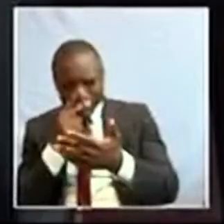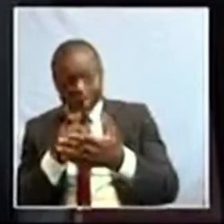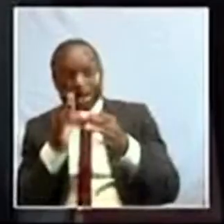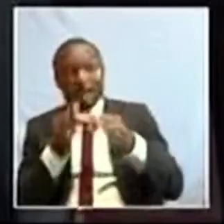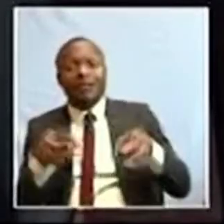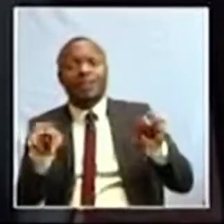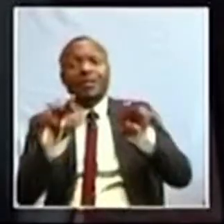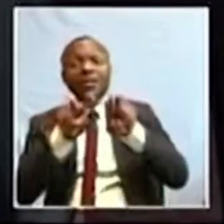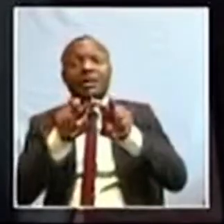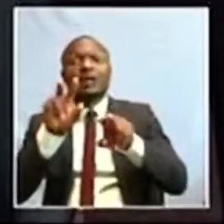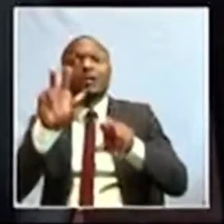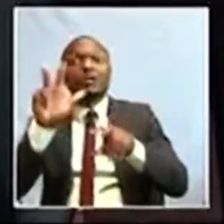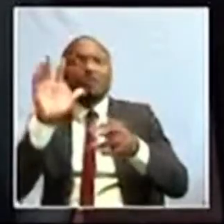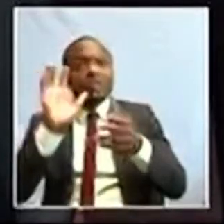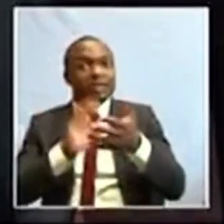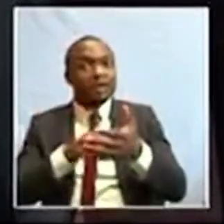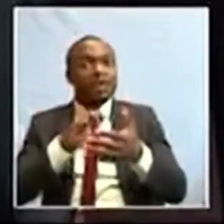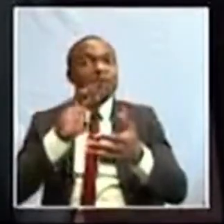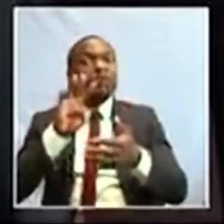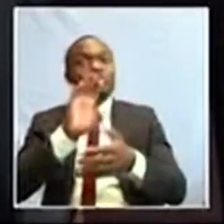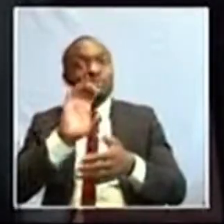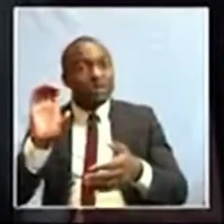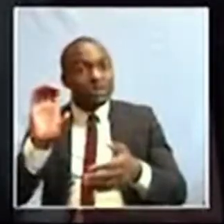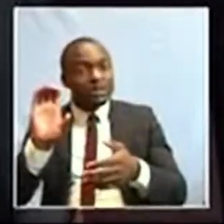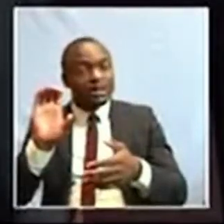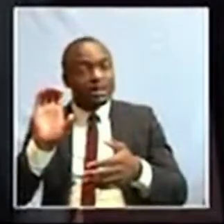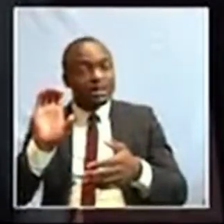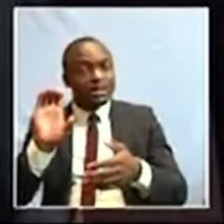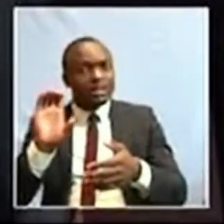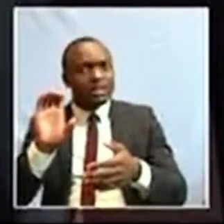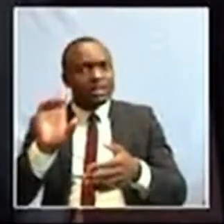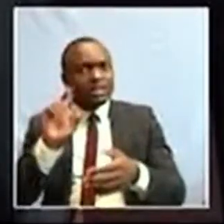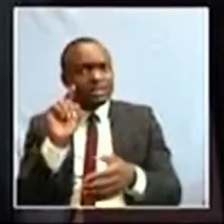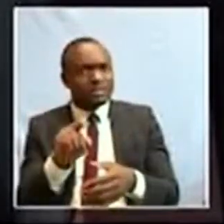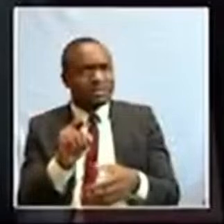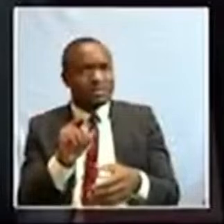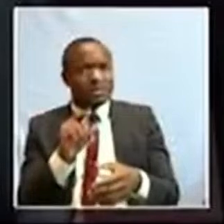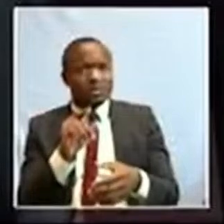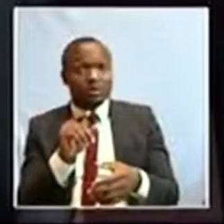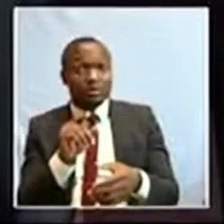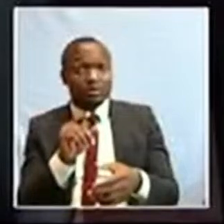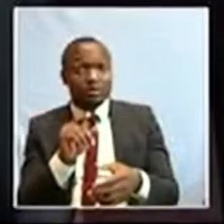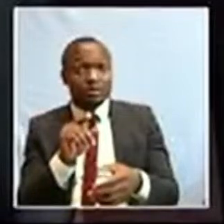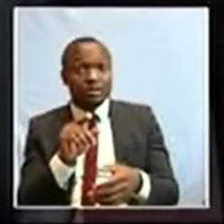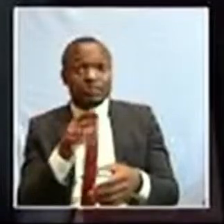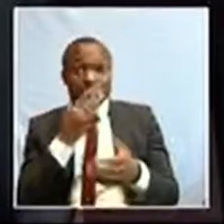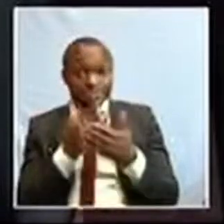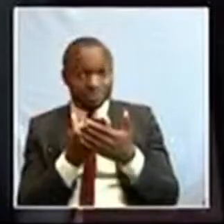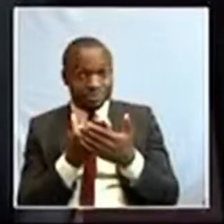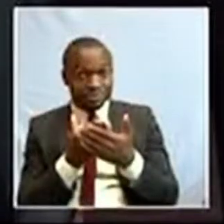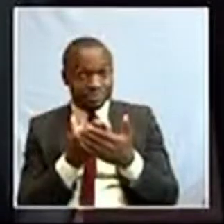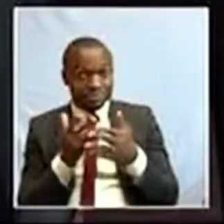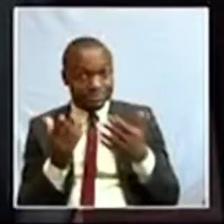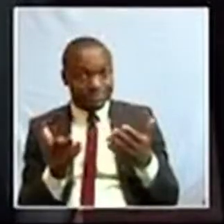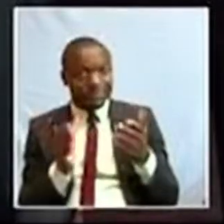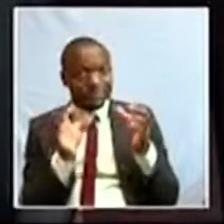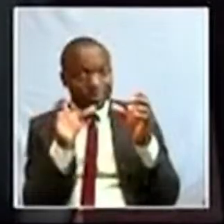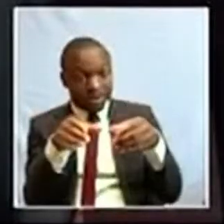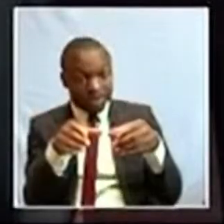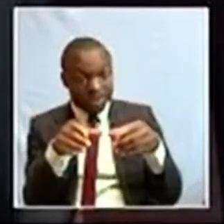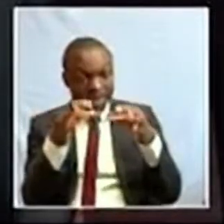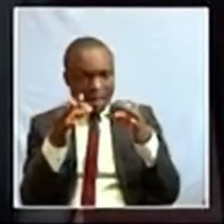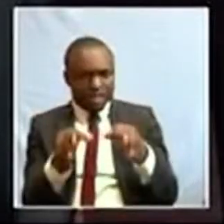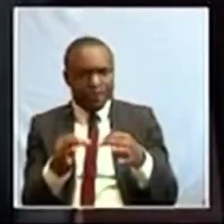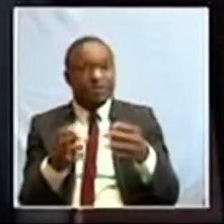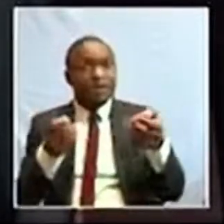the 3,400, the auction, was it worth it? And as a council, if